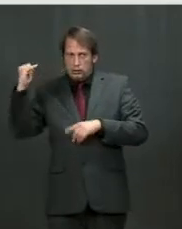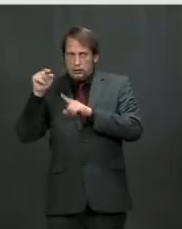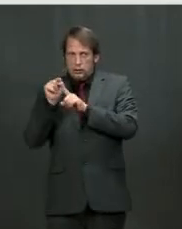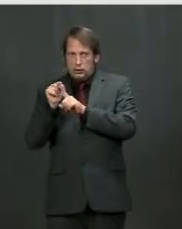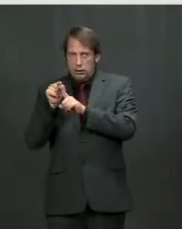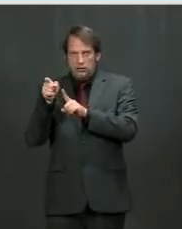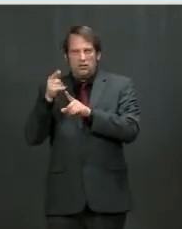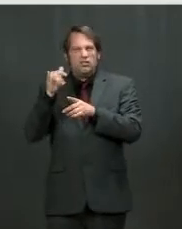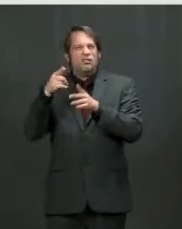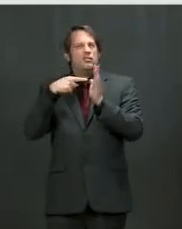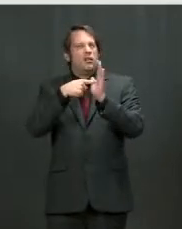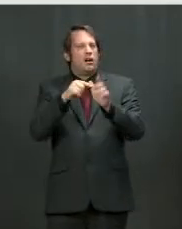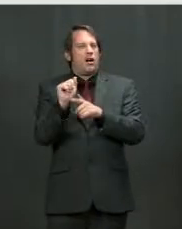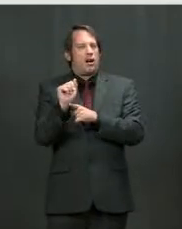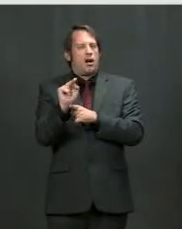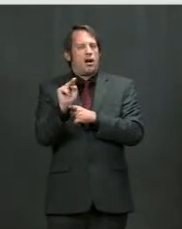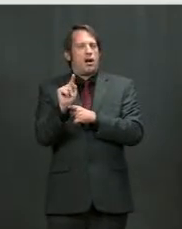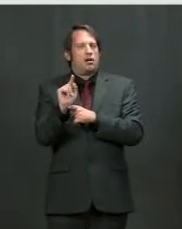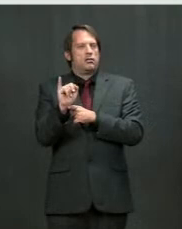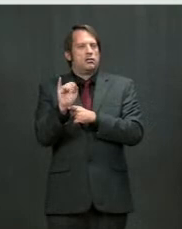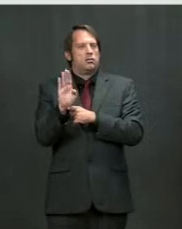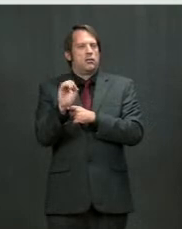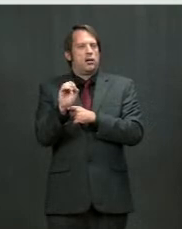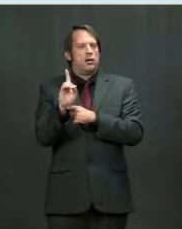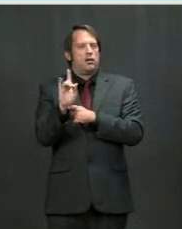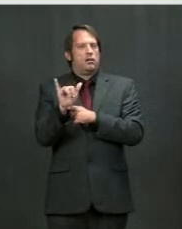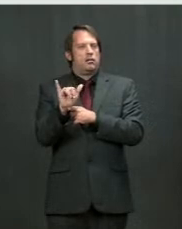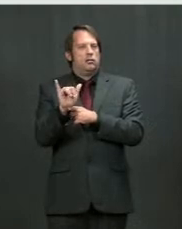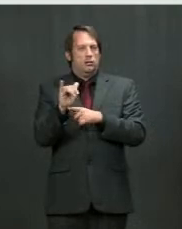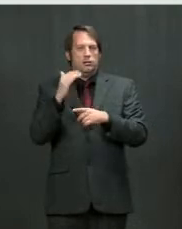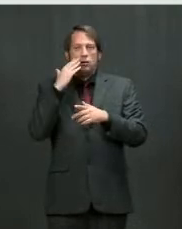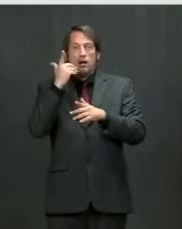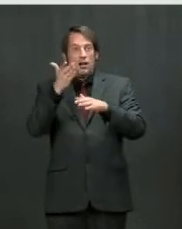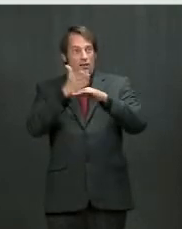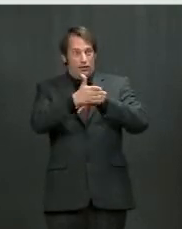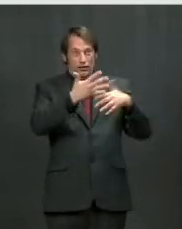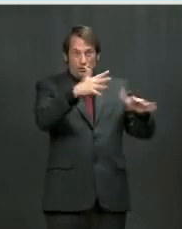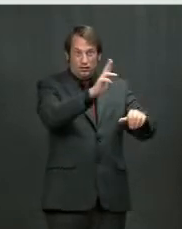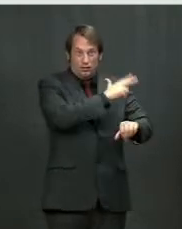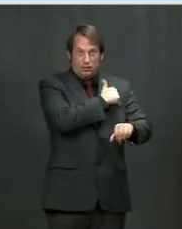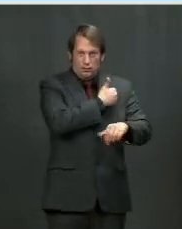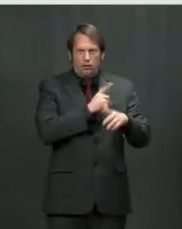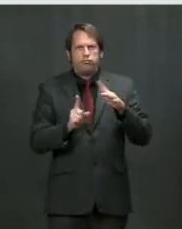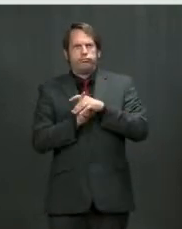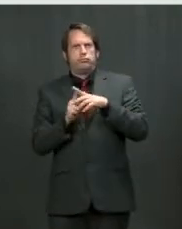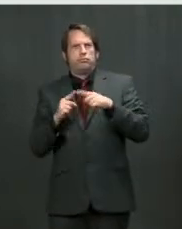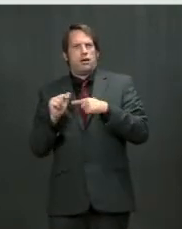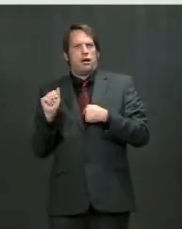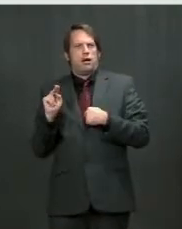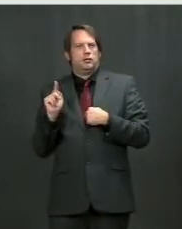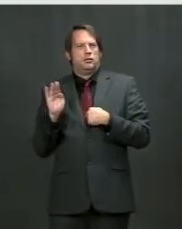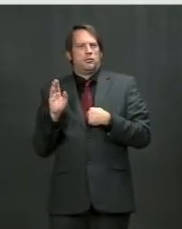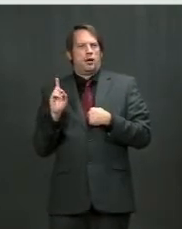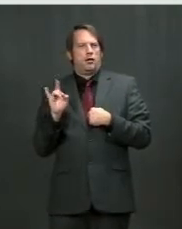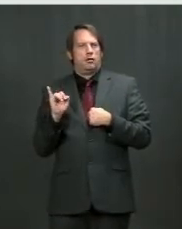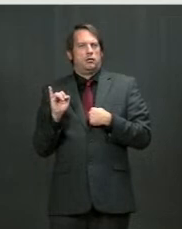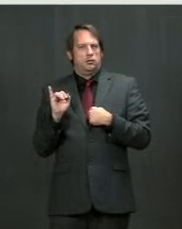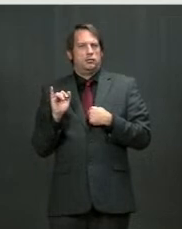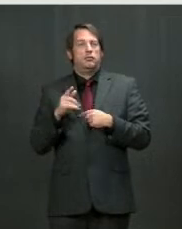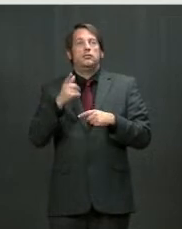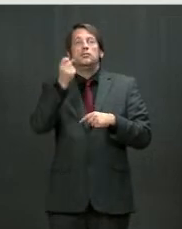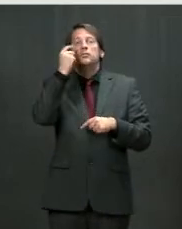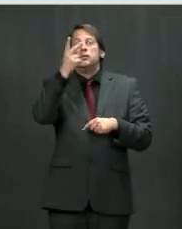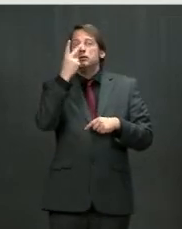following hospitalization. The lighter blue line is the level following mild or asymptomatic